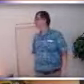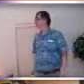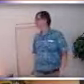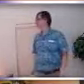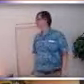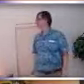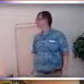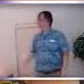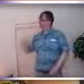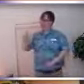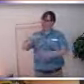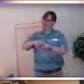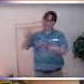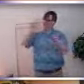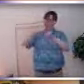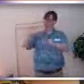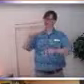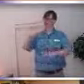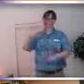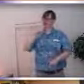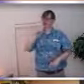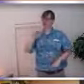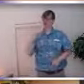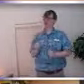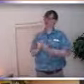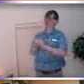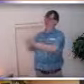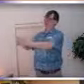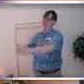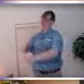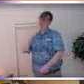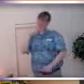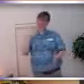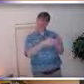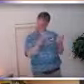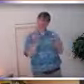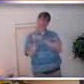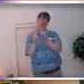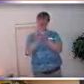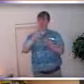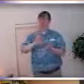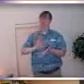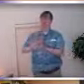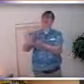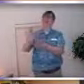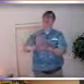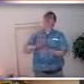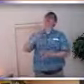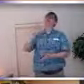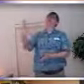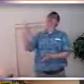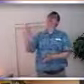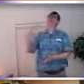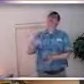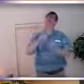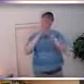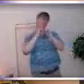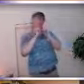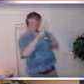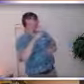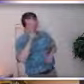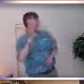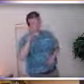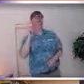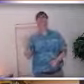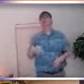Right? I mean, that is going towards the Jesus, the Buddha, all of that, right? So you're saying, well, you know,